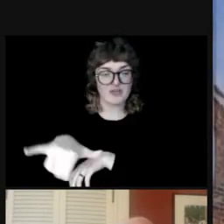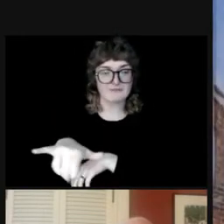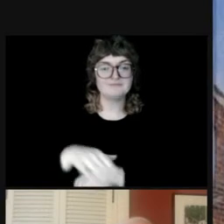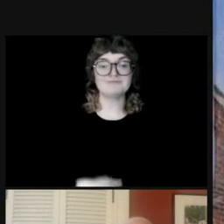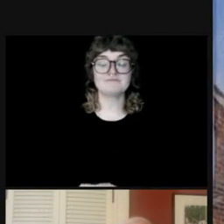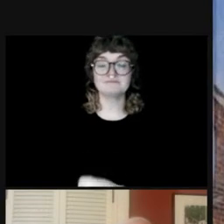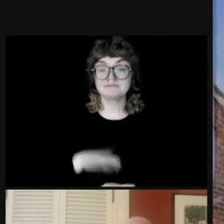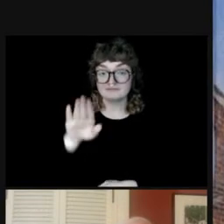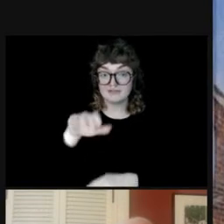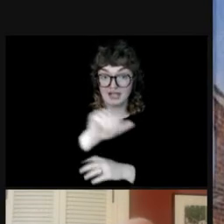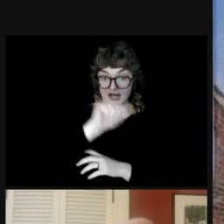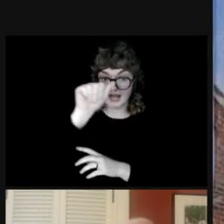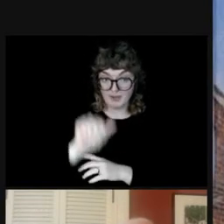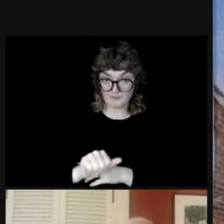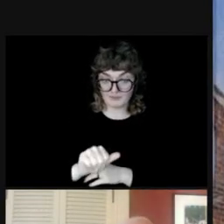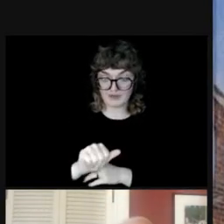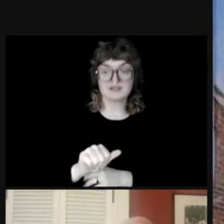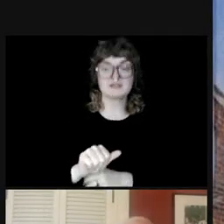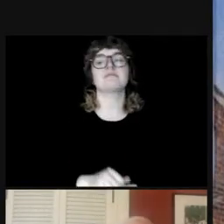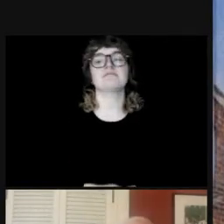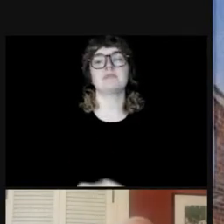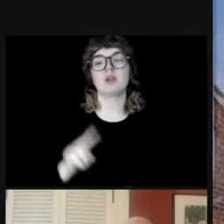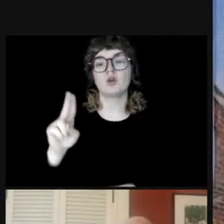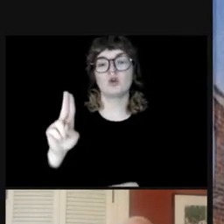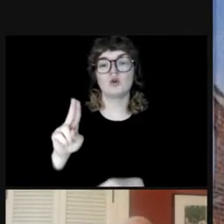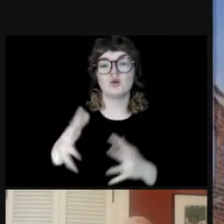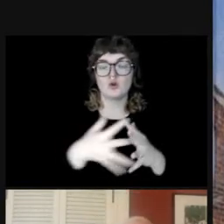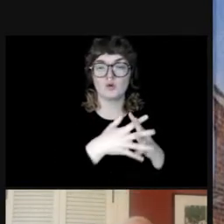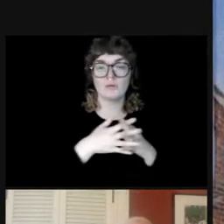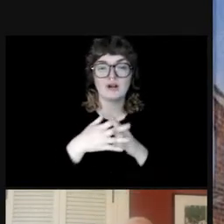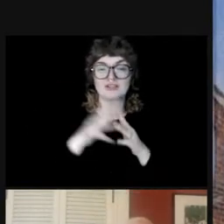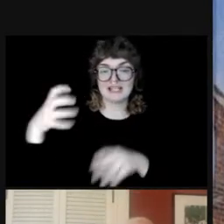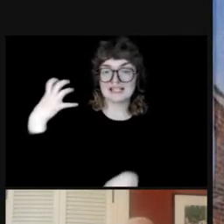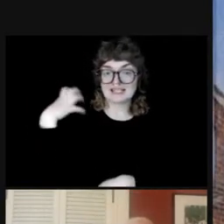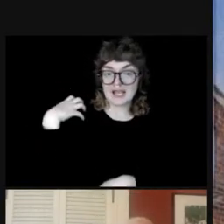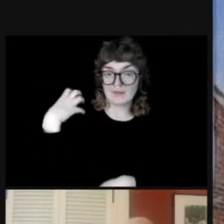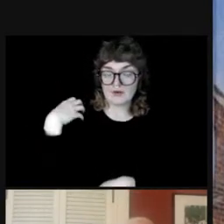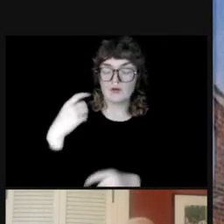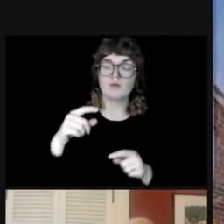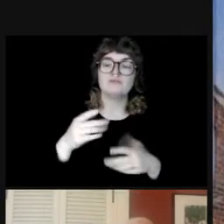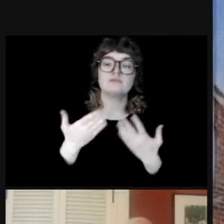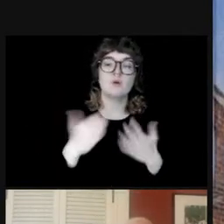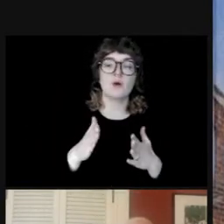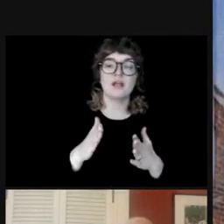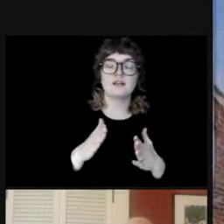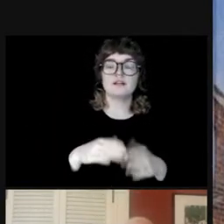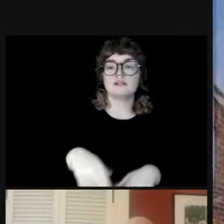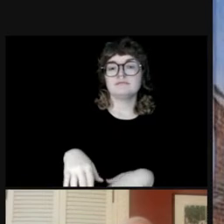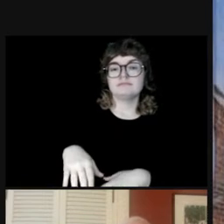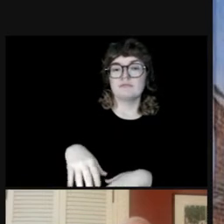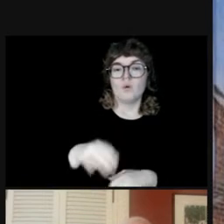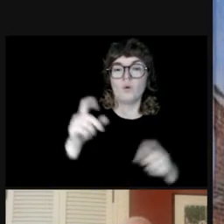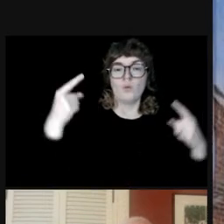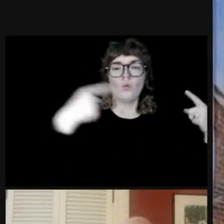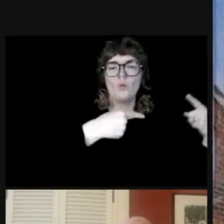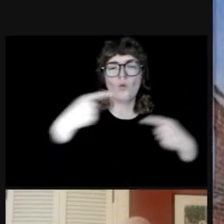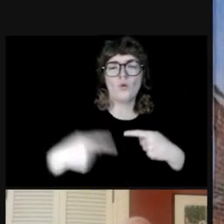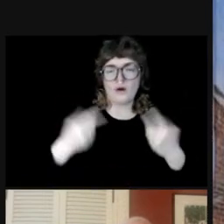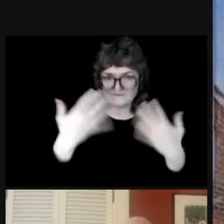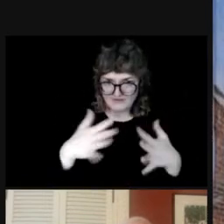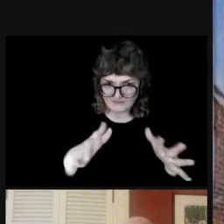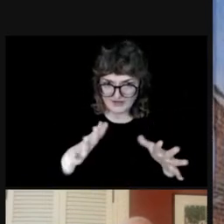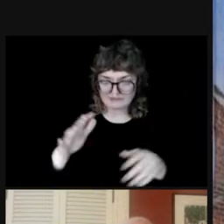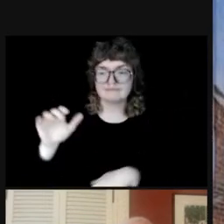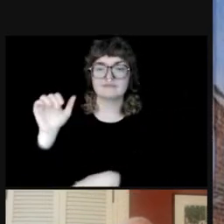Annapolis was the U.S. capital when the Revolutionary War ended in victory. It was more centrally located